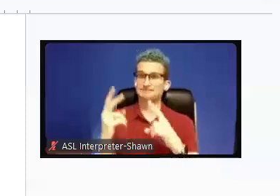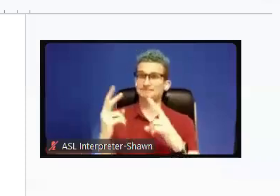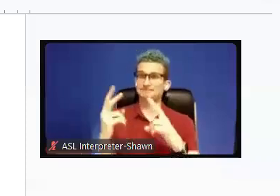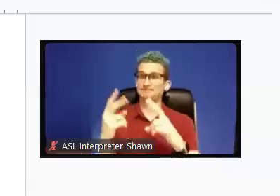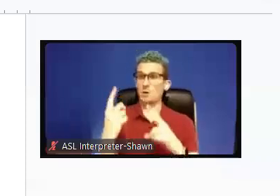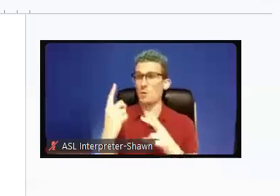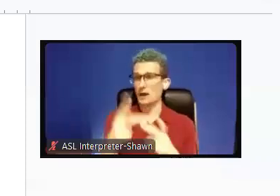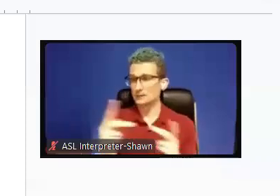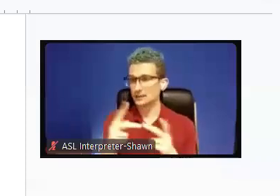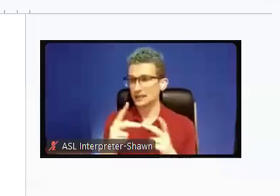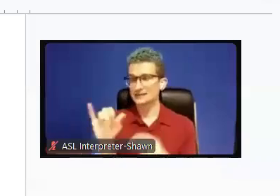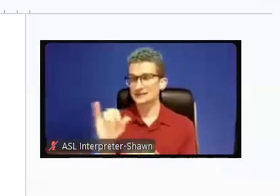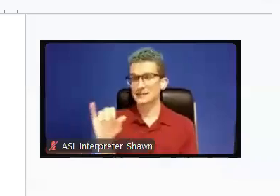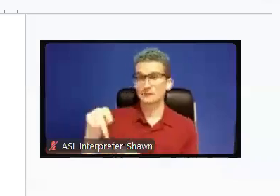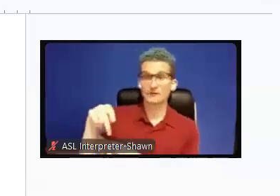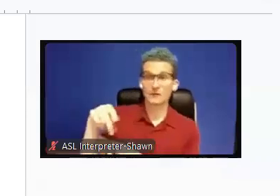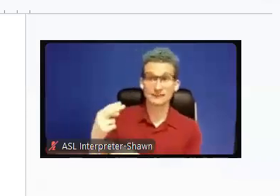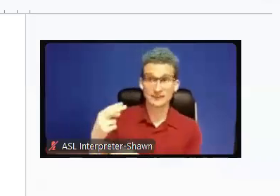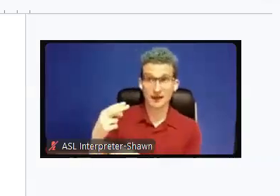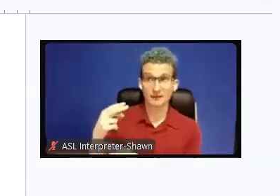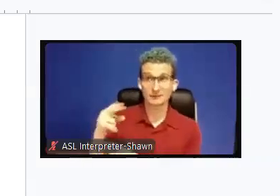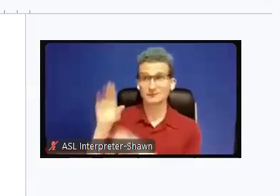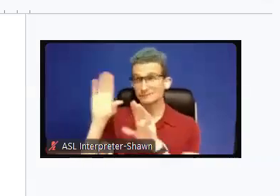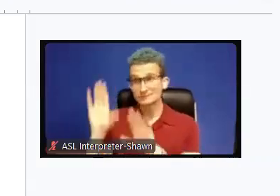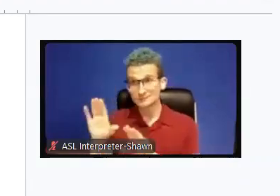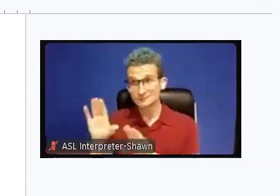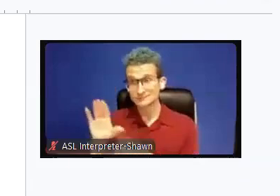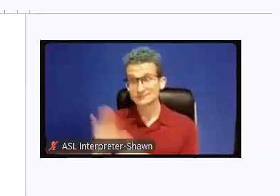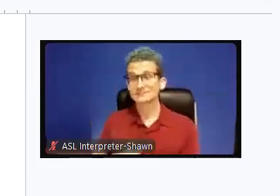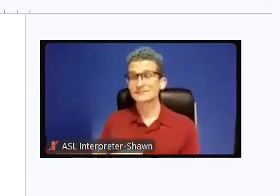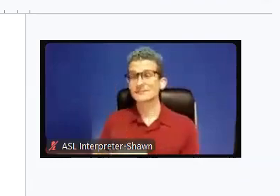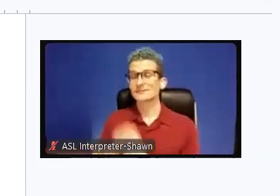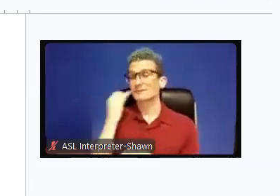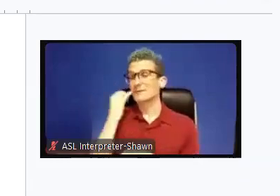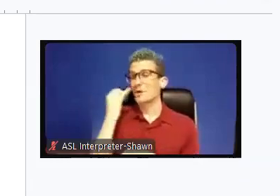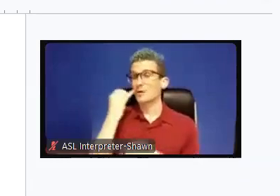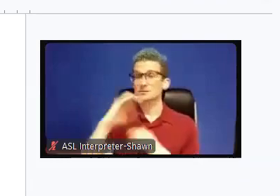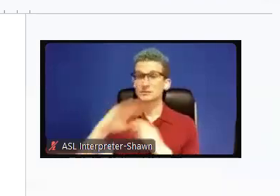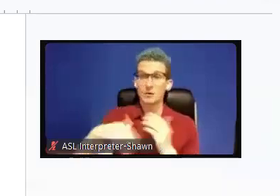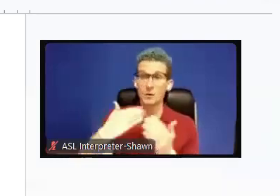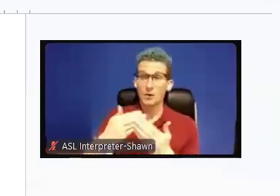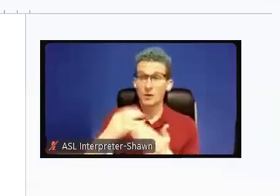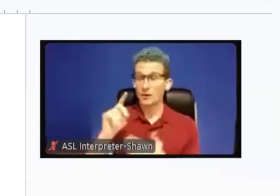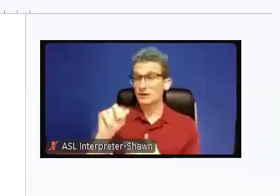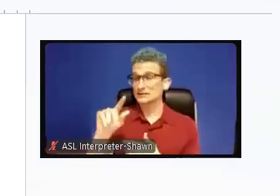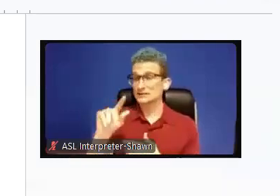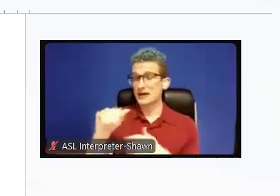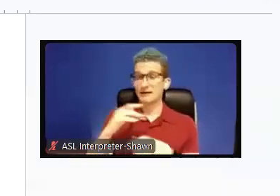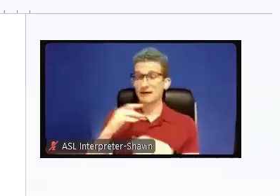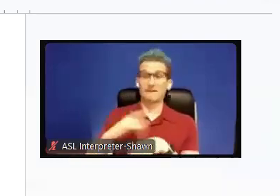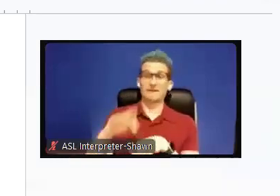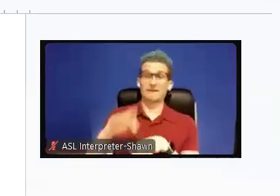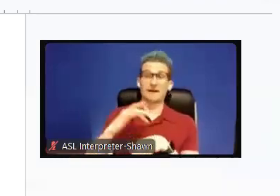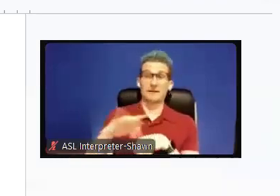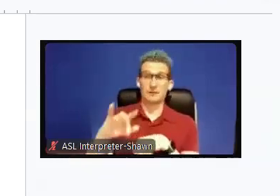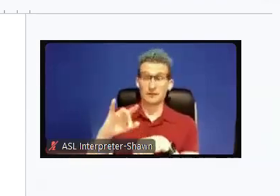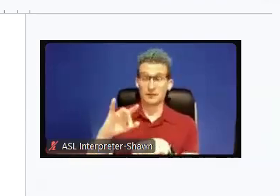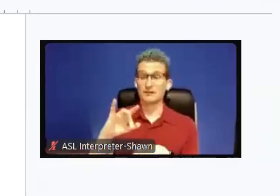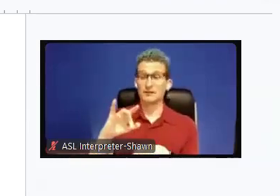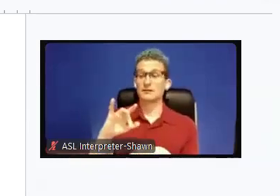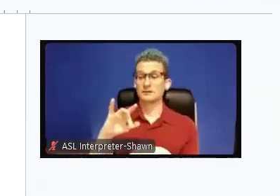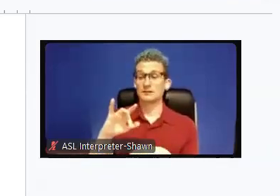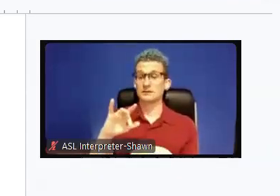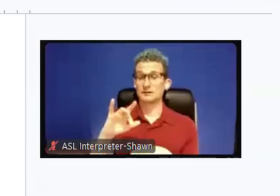awesome. What if we have like the whole of those data sets available to us? Because we